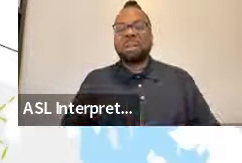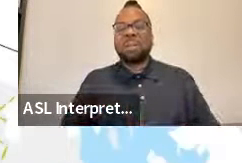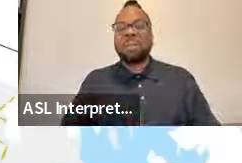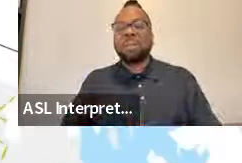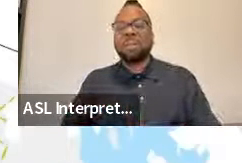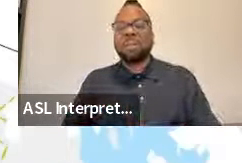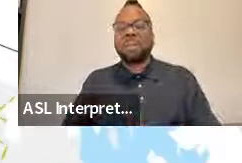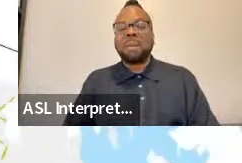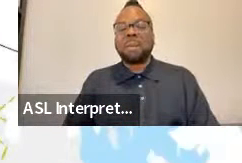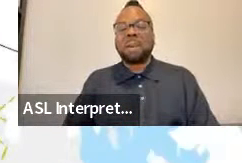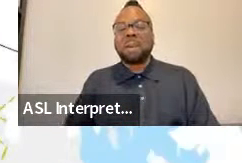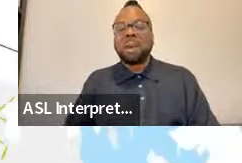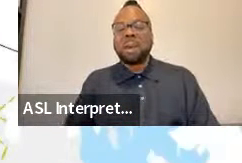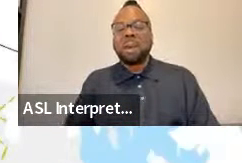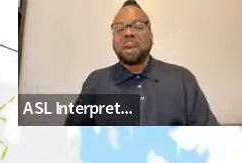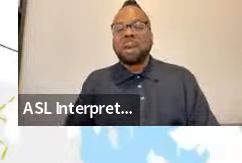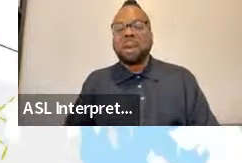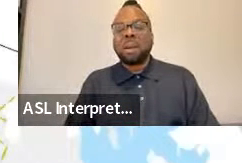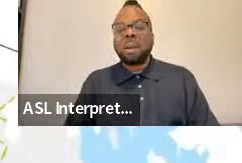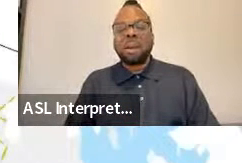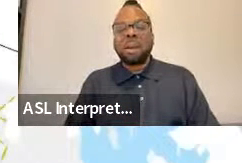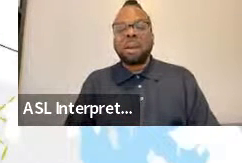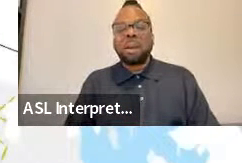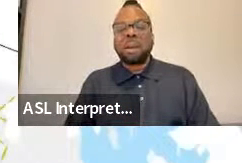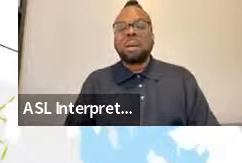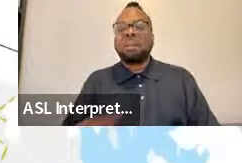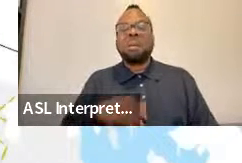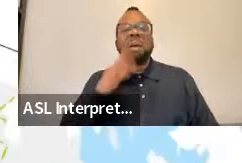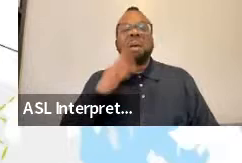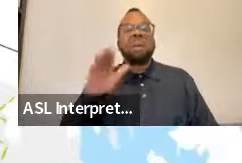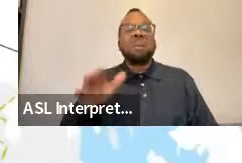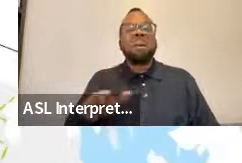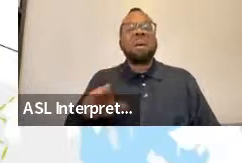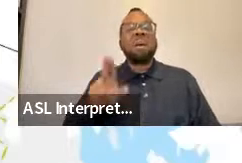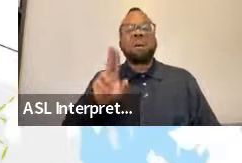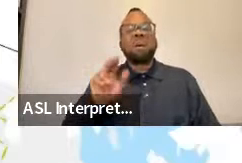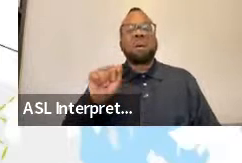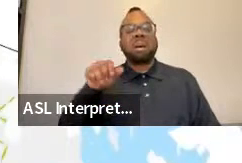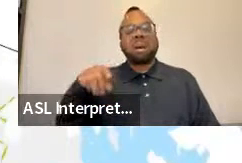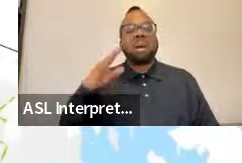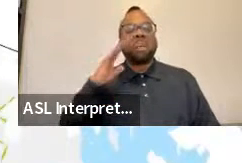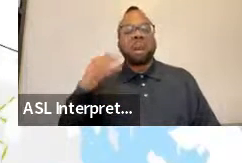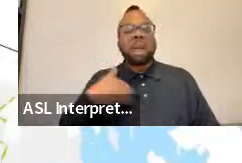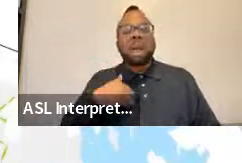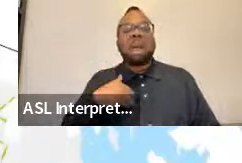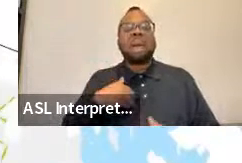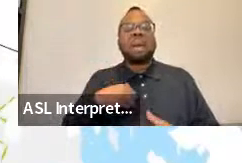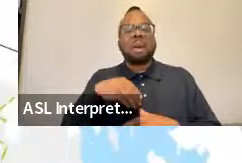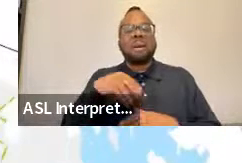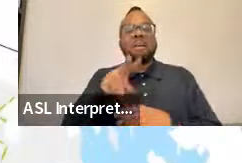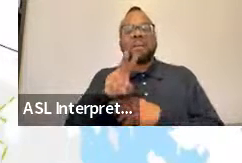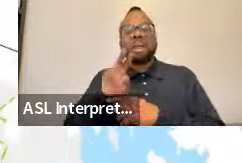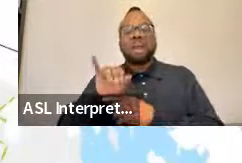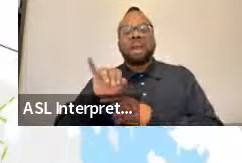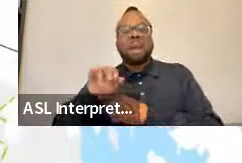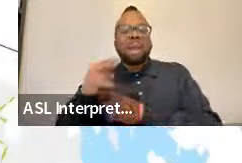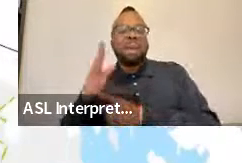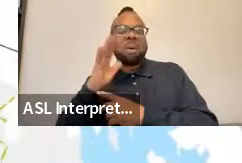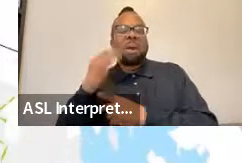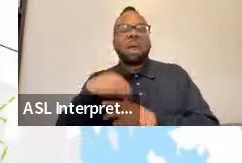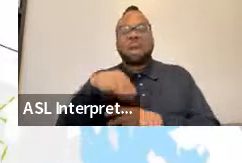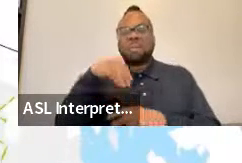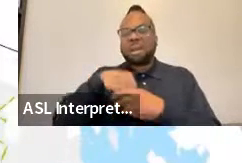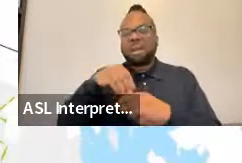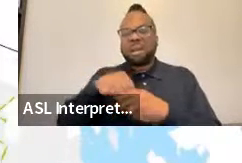So UAP will replace voluntary inclusionary housing, or VIH, and this includes inclusionary housing designated areas, or IHDAs, and